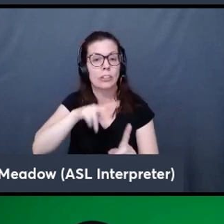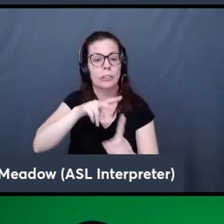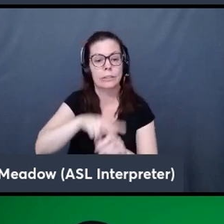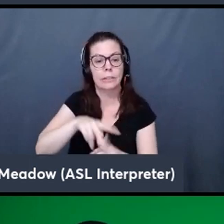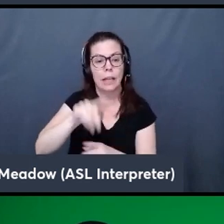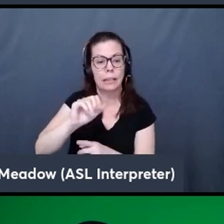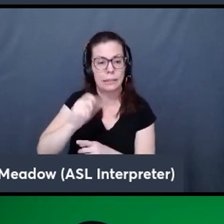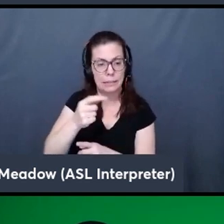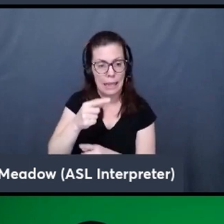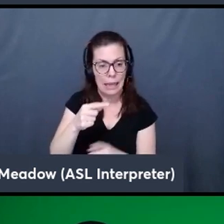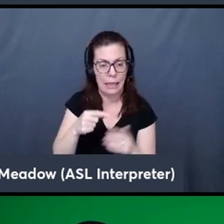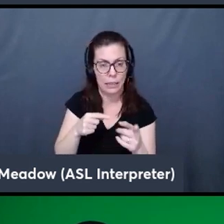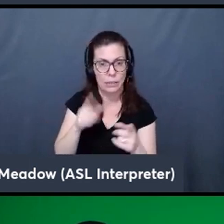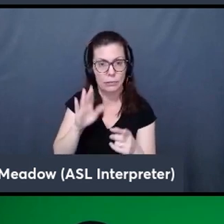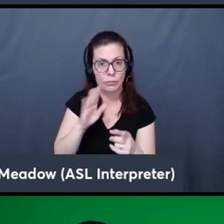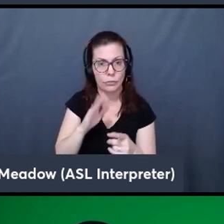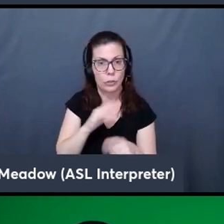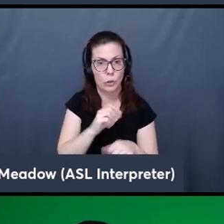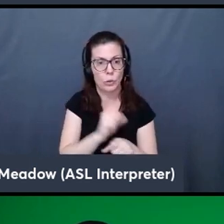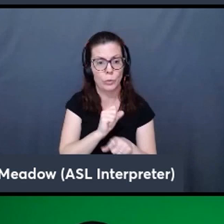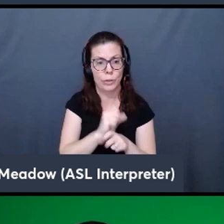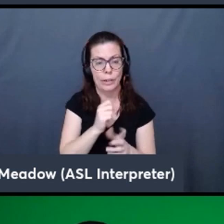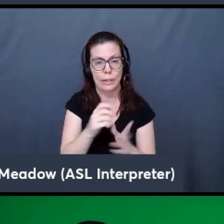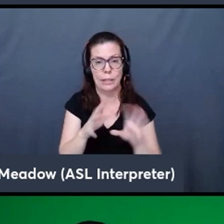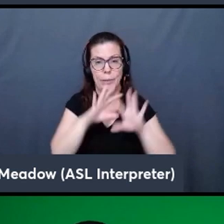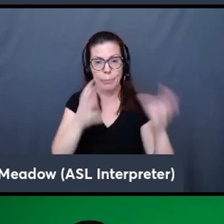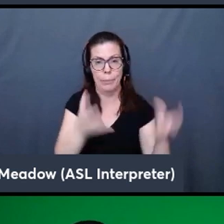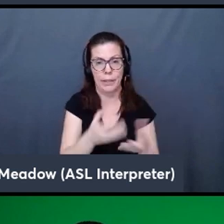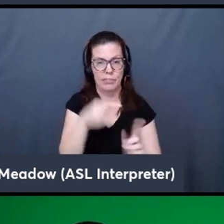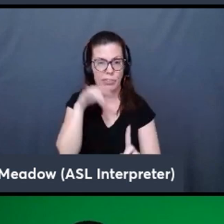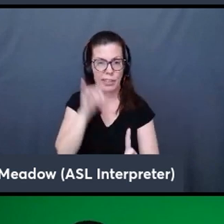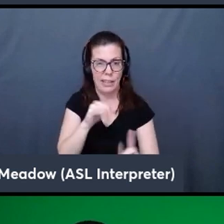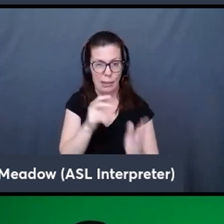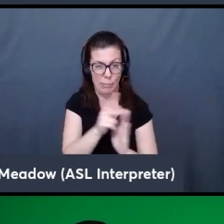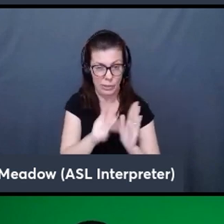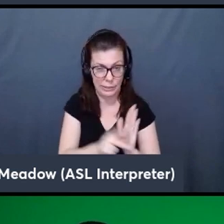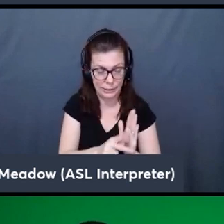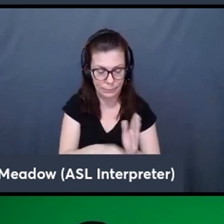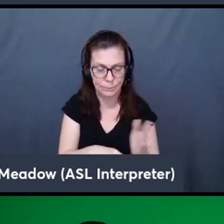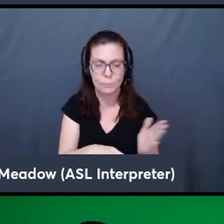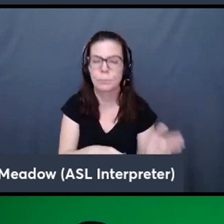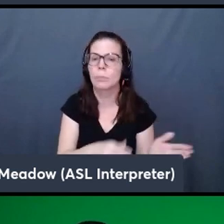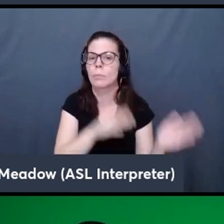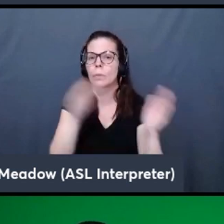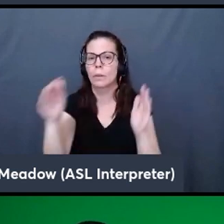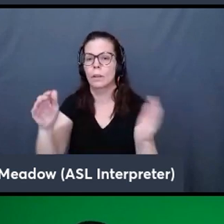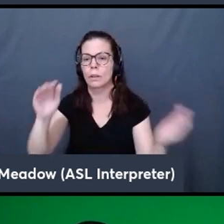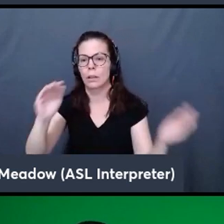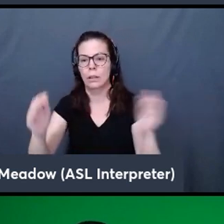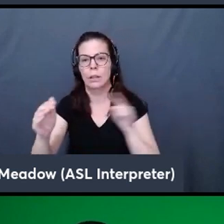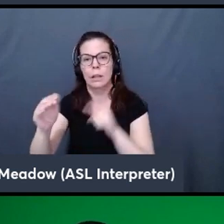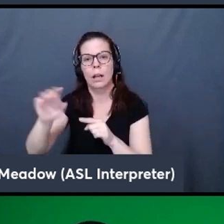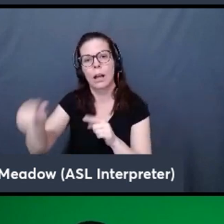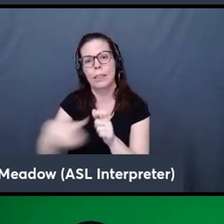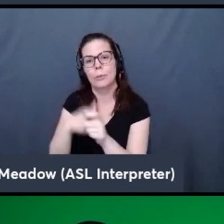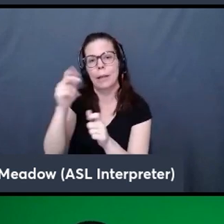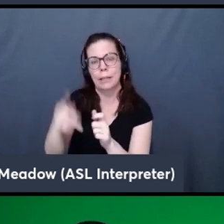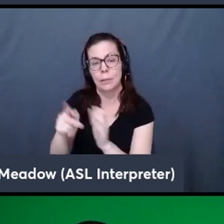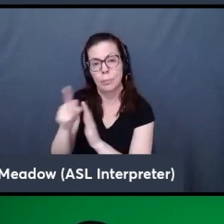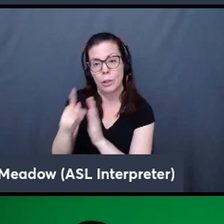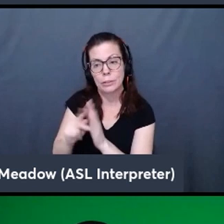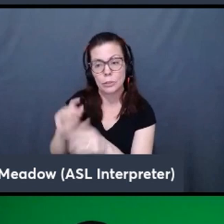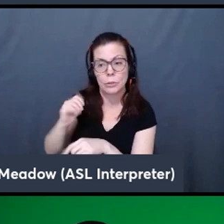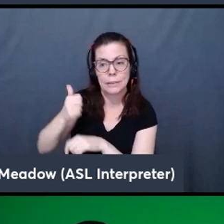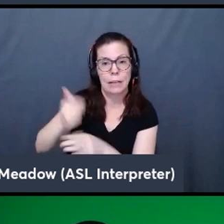there in your production S3 buckets to this backup policy. Similarly, you create another backup policy where you set up the